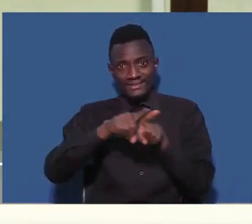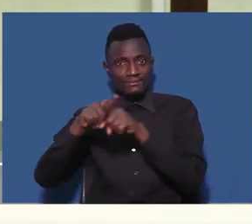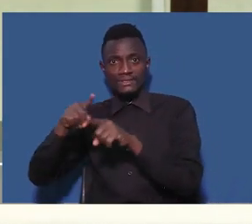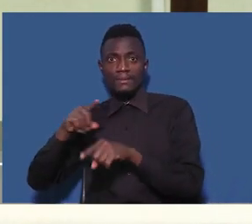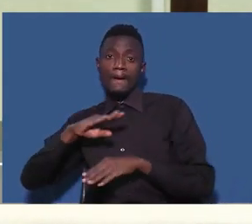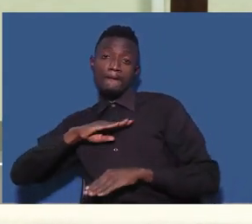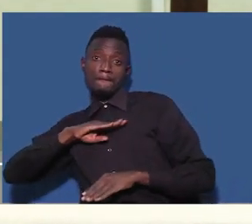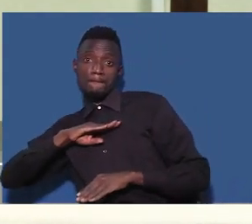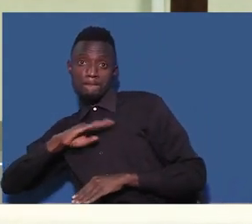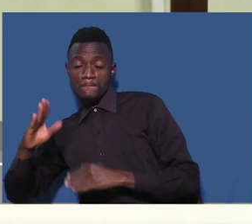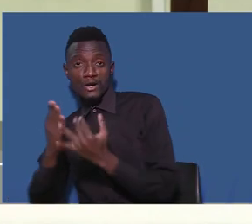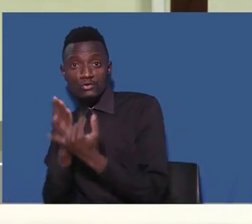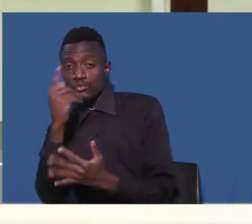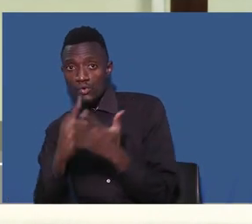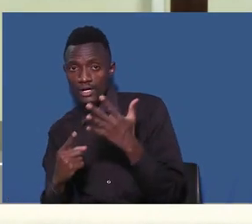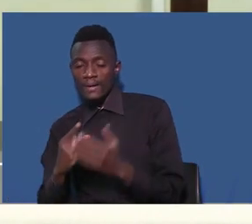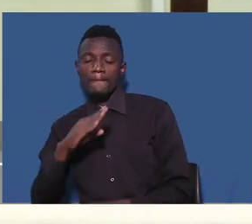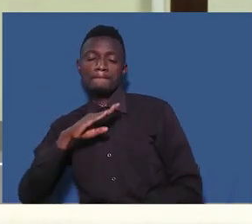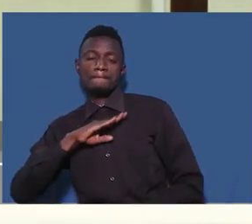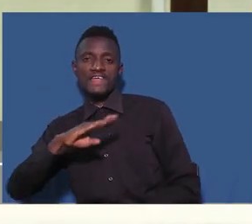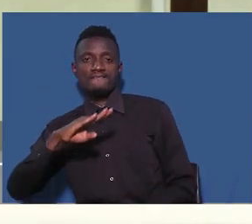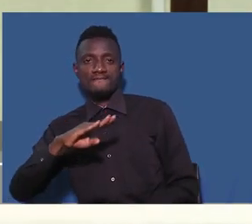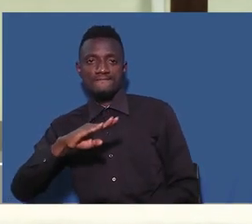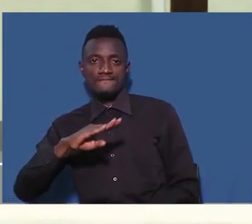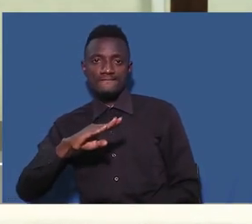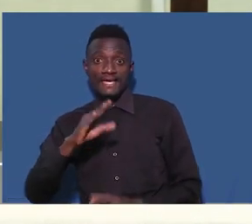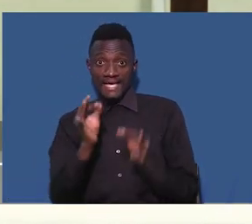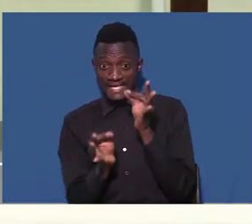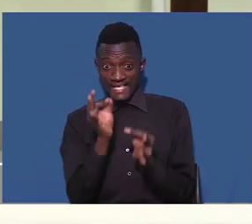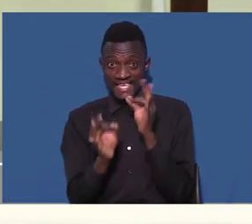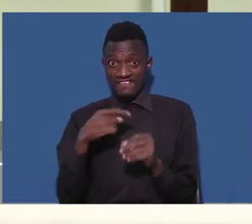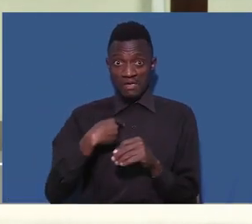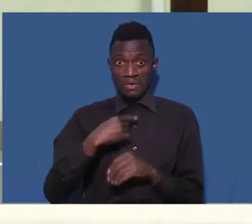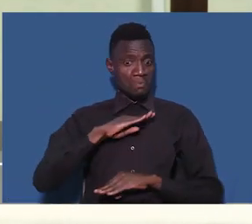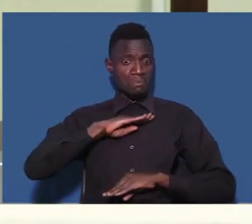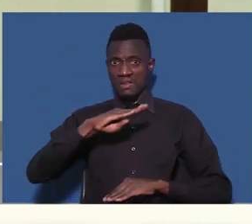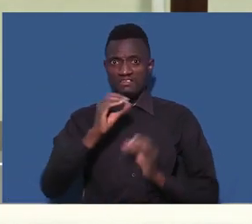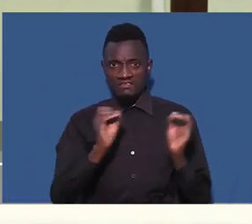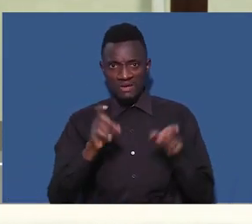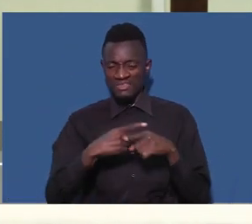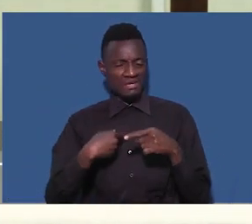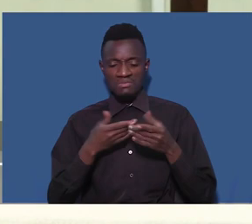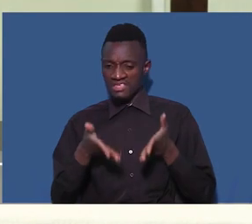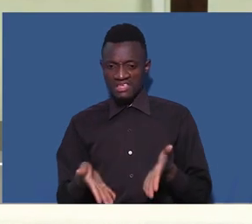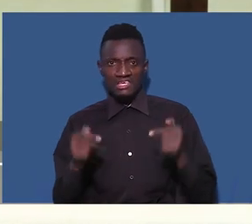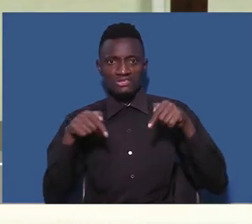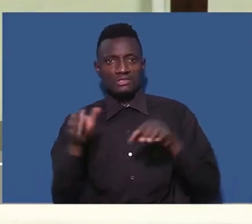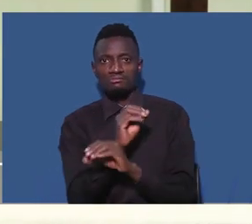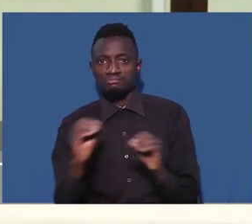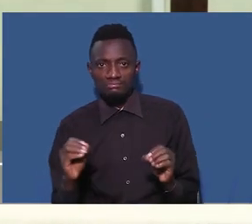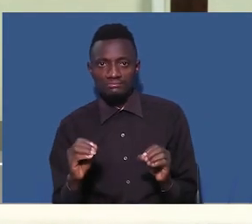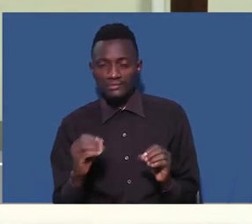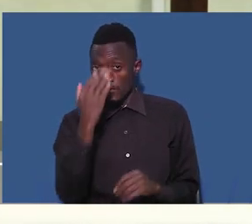you're not bold. If I wouldn't have been bold, I wouldn't have been here today. It takes boldness to